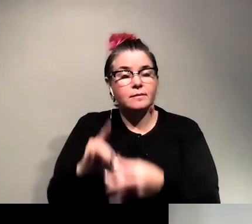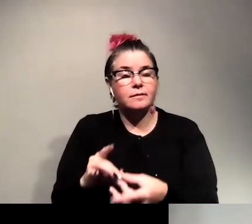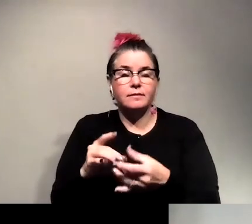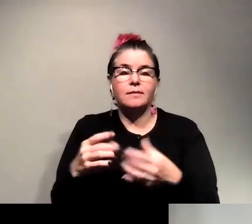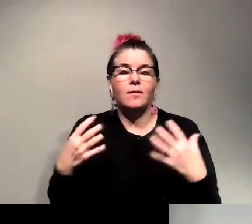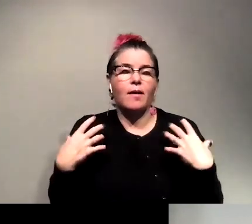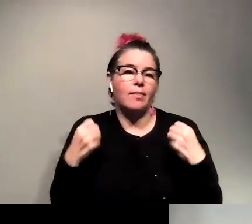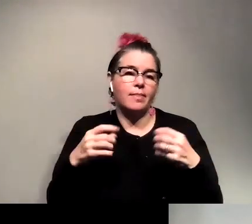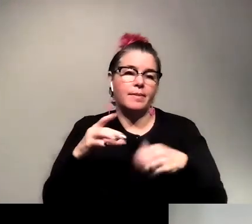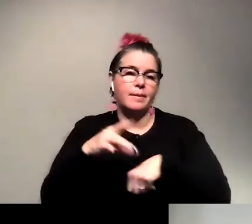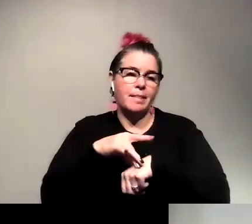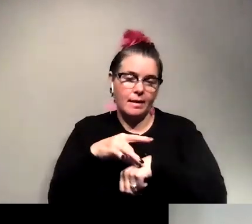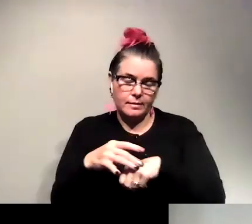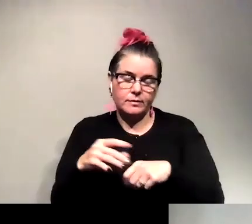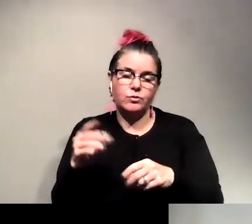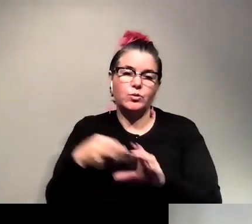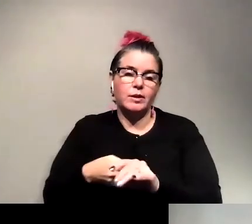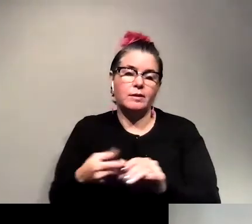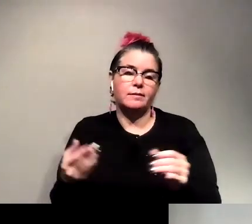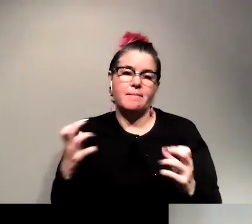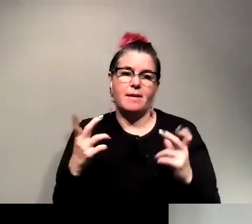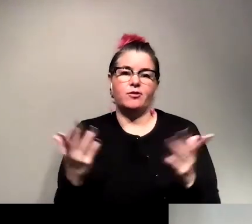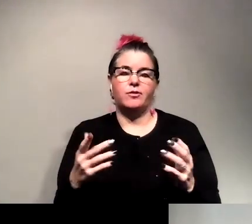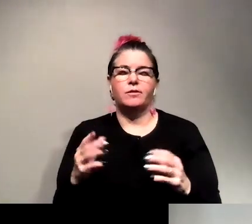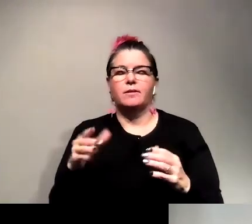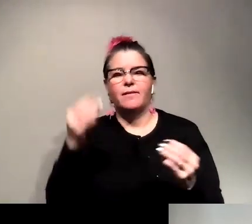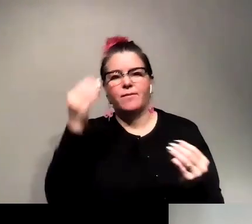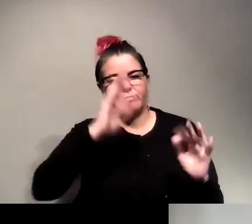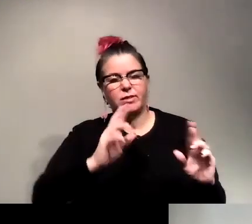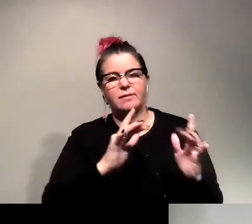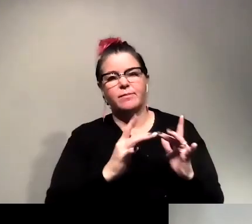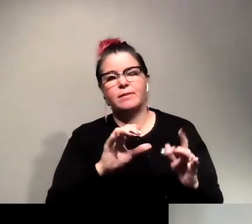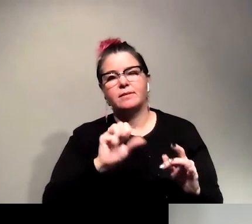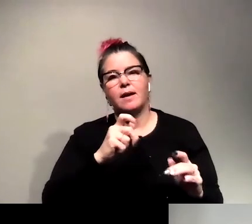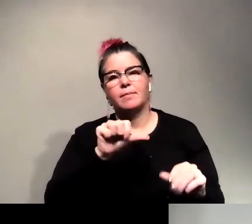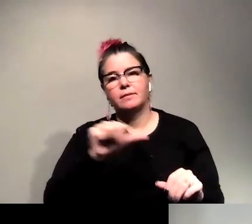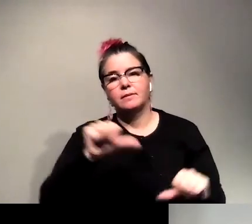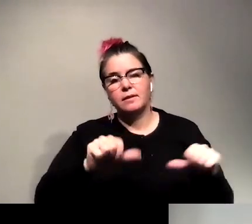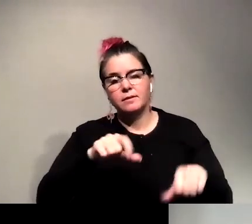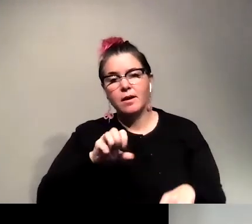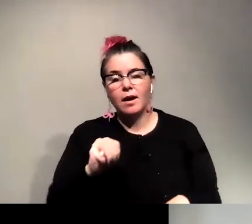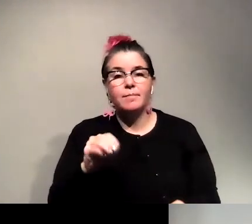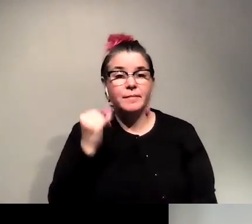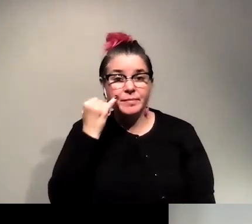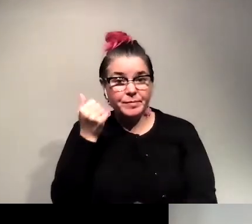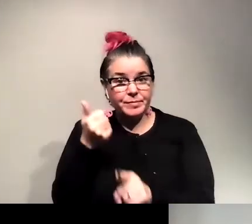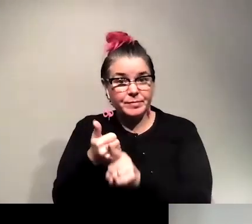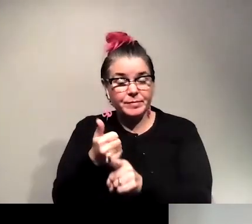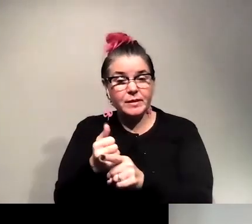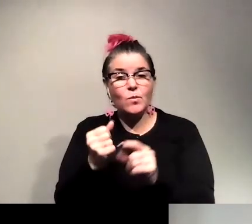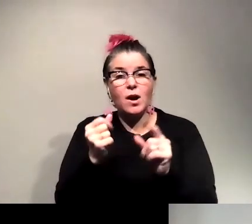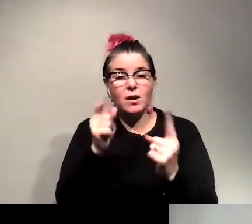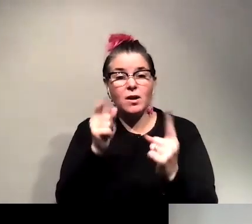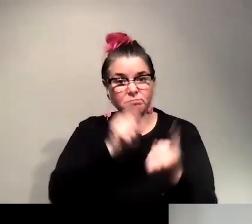So you can join us back here. All that information is on our website at skypeascientist.com. And if you want an individual session with